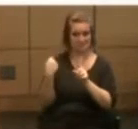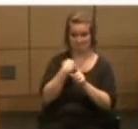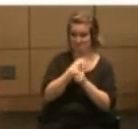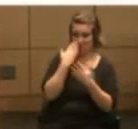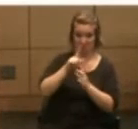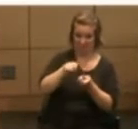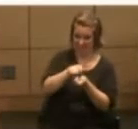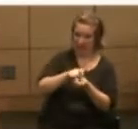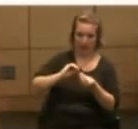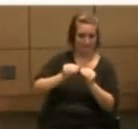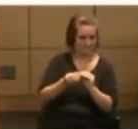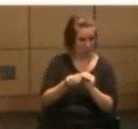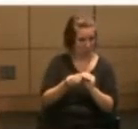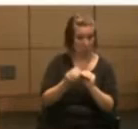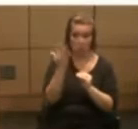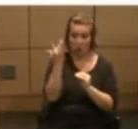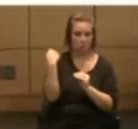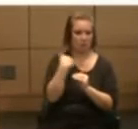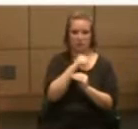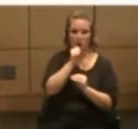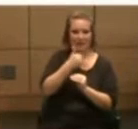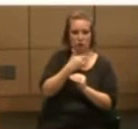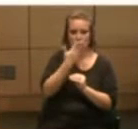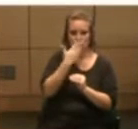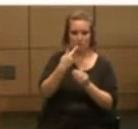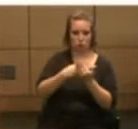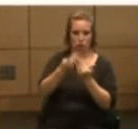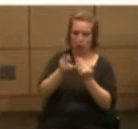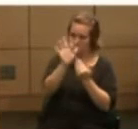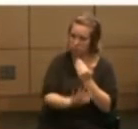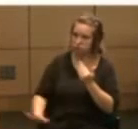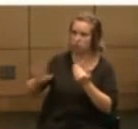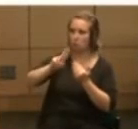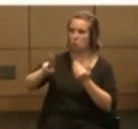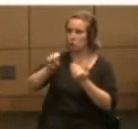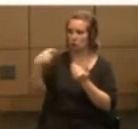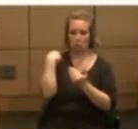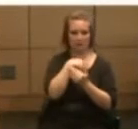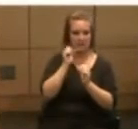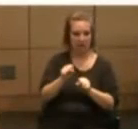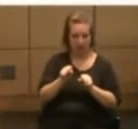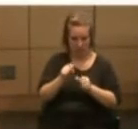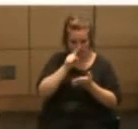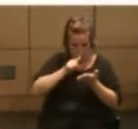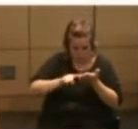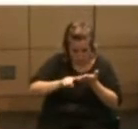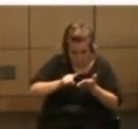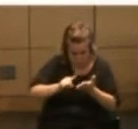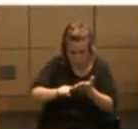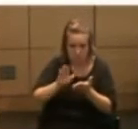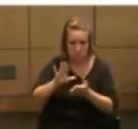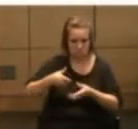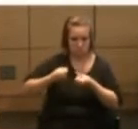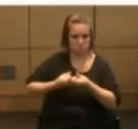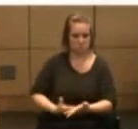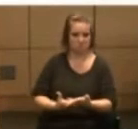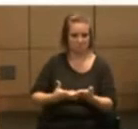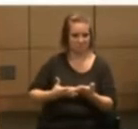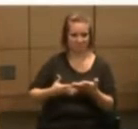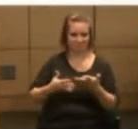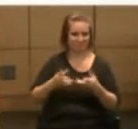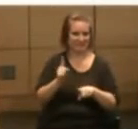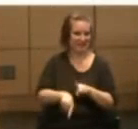exact numbers because we don't have a good program across the country where we can epidemiologically follow them in the population.